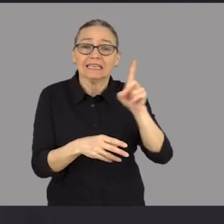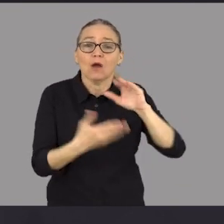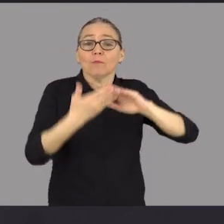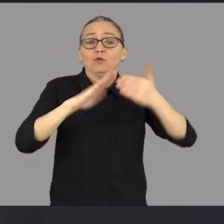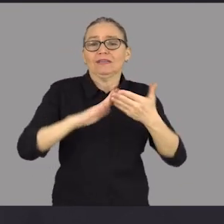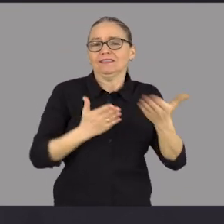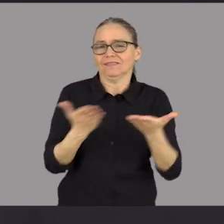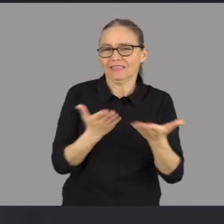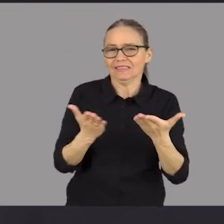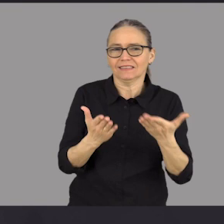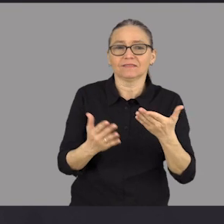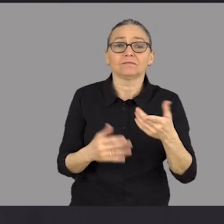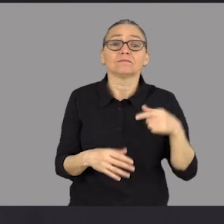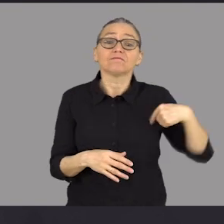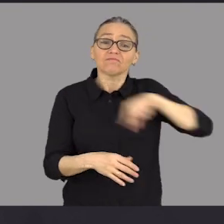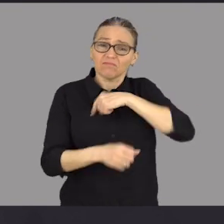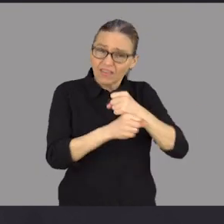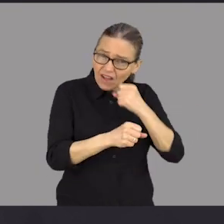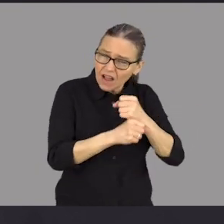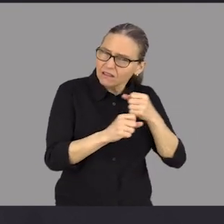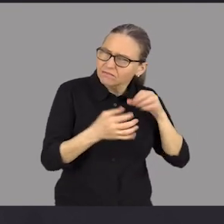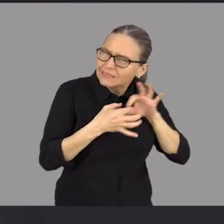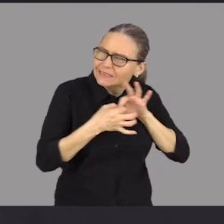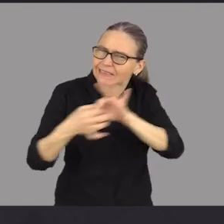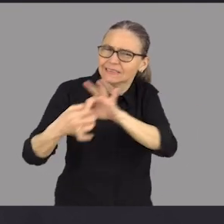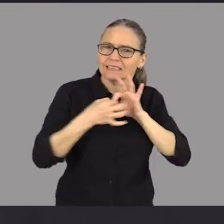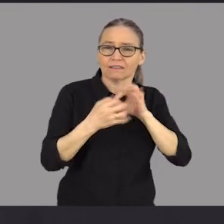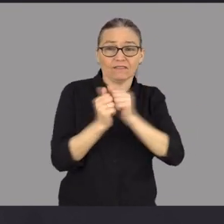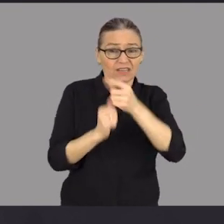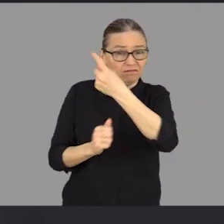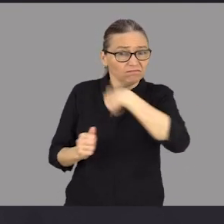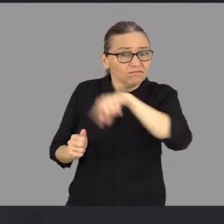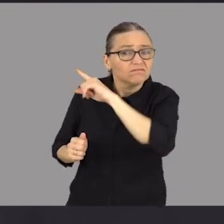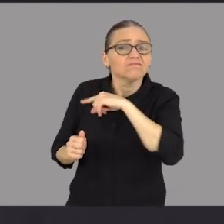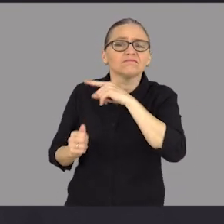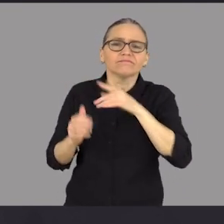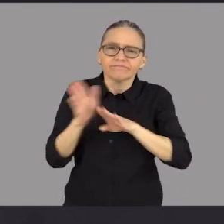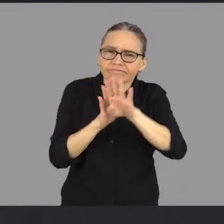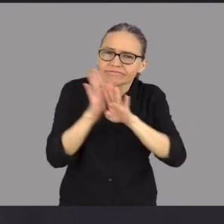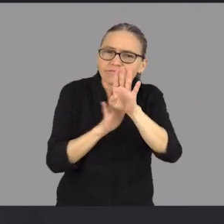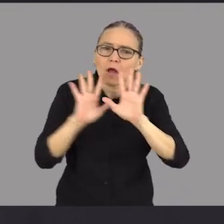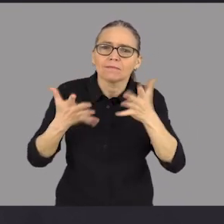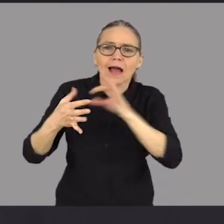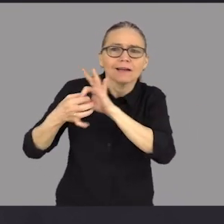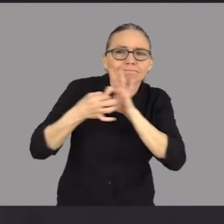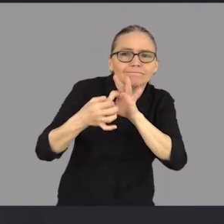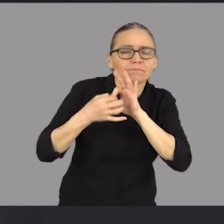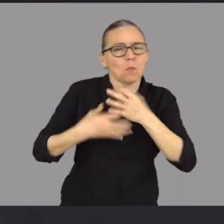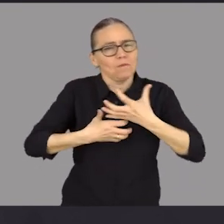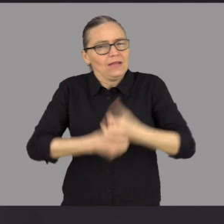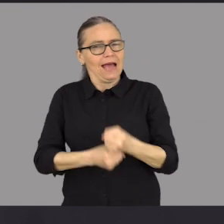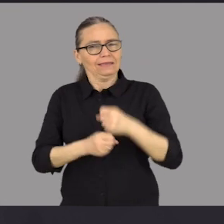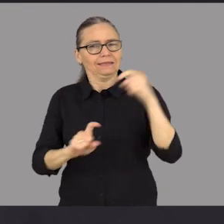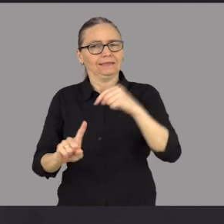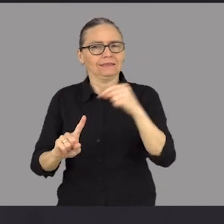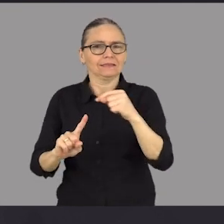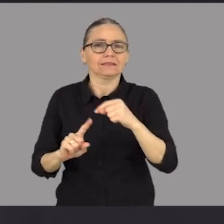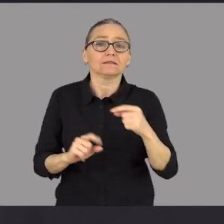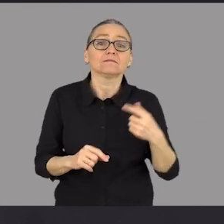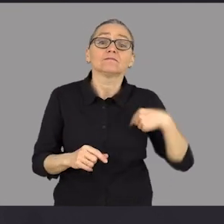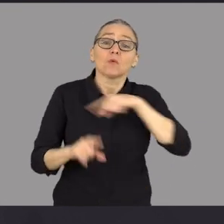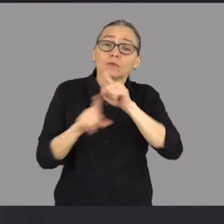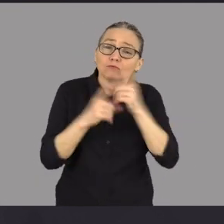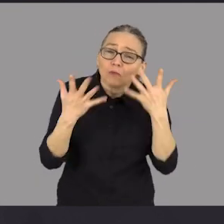Services. We work closely with them, and we built a very strong relationship on